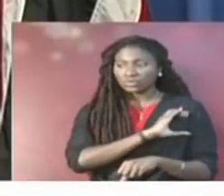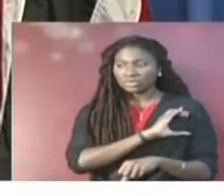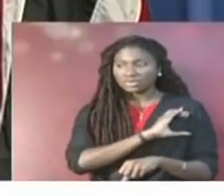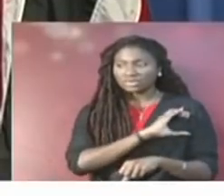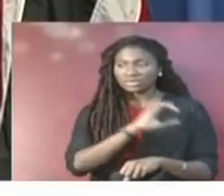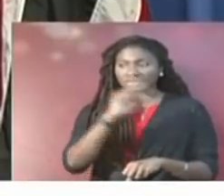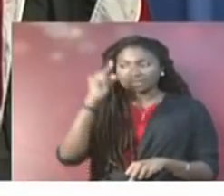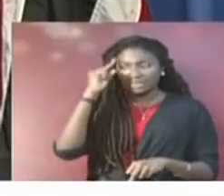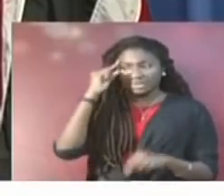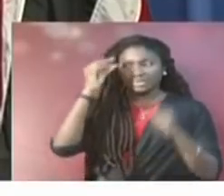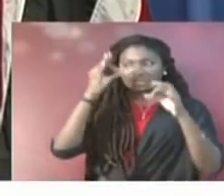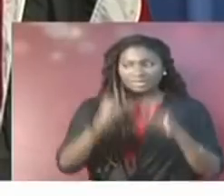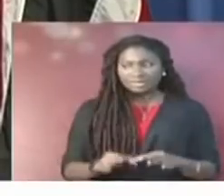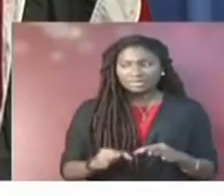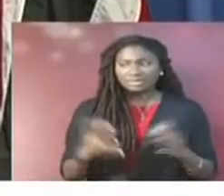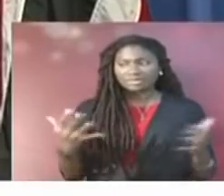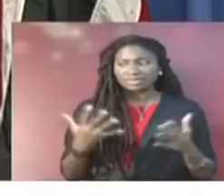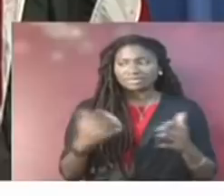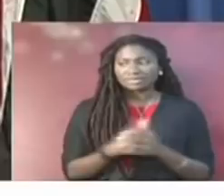that there's no